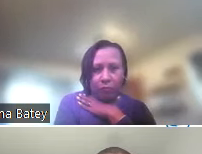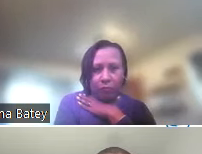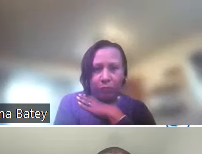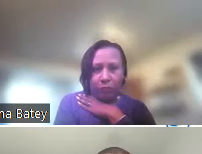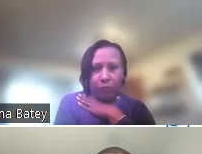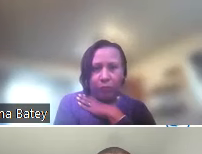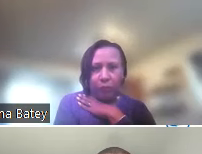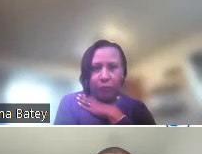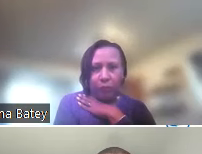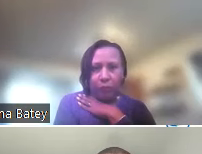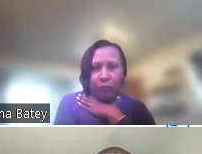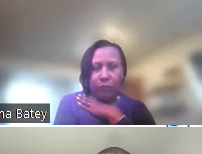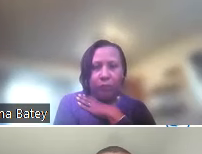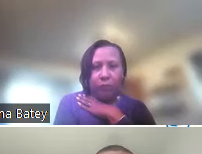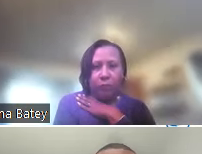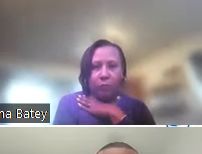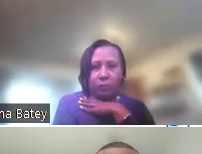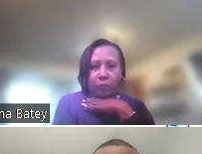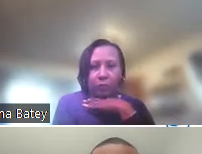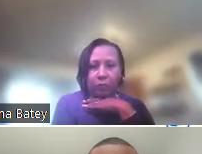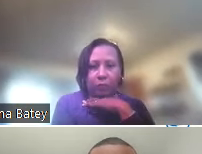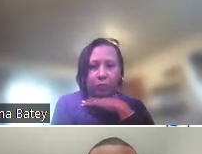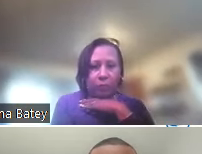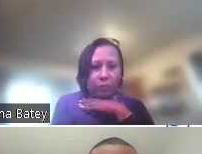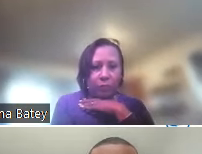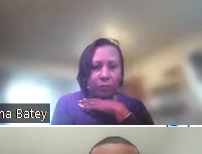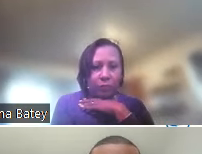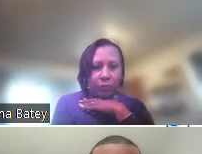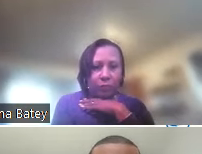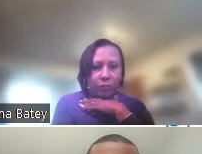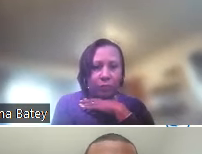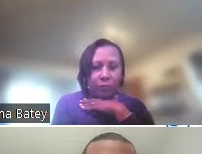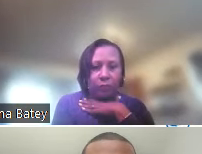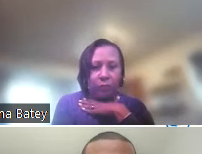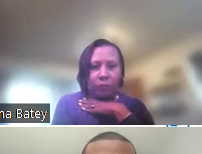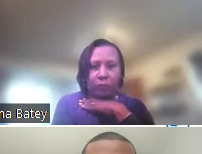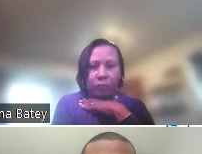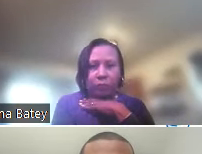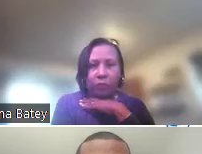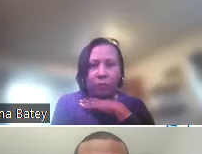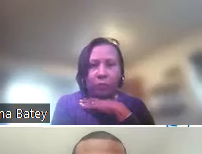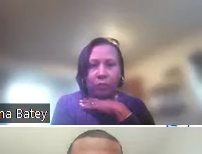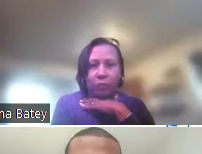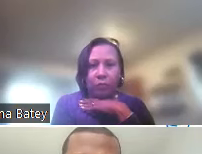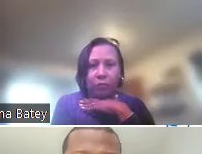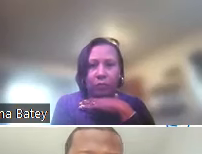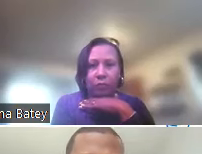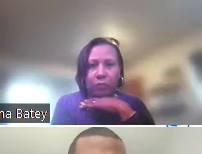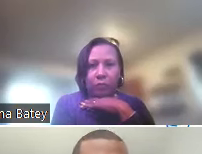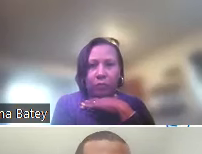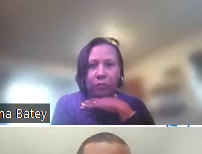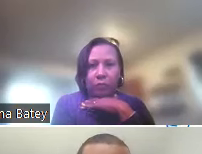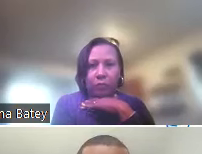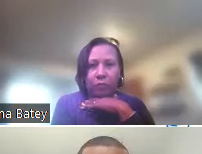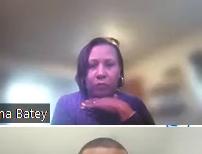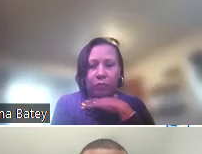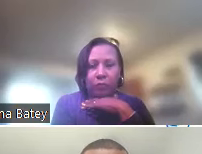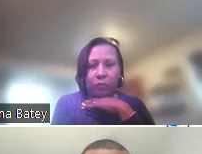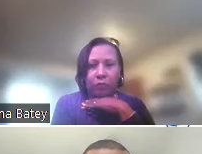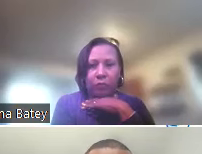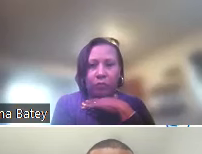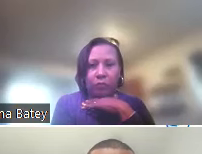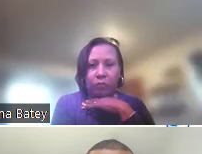patient doesn't have transportation to go get their medication refilled. Maybe the patient needs language interpretation services. There's a lot of the story